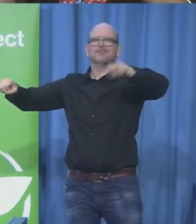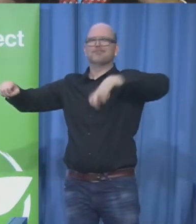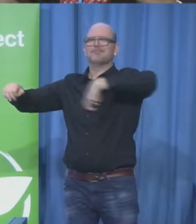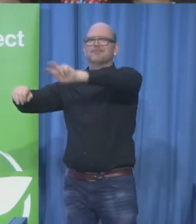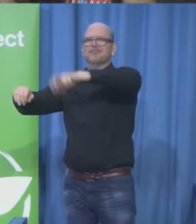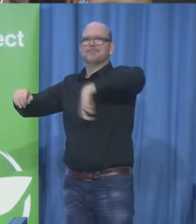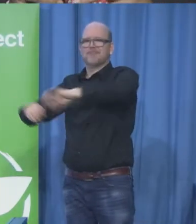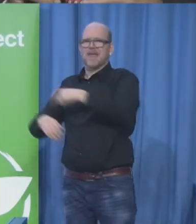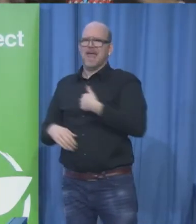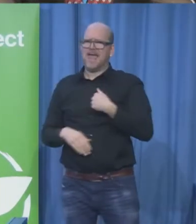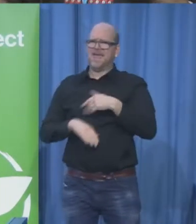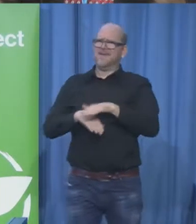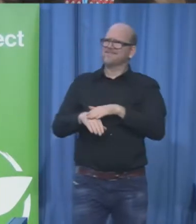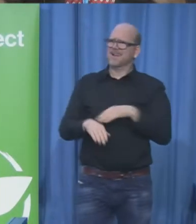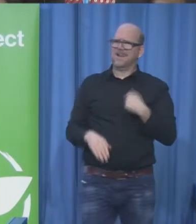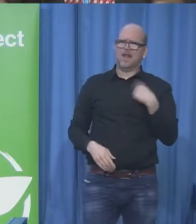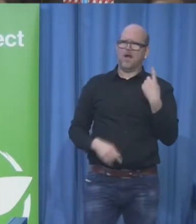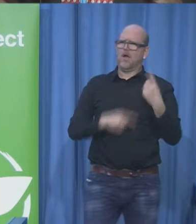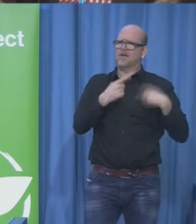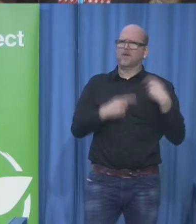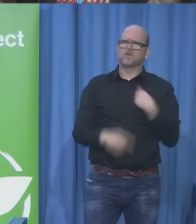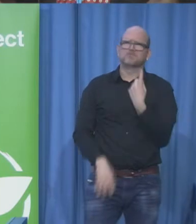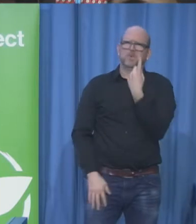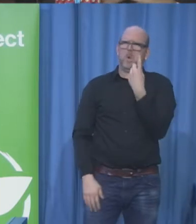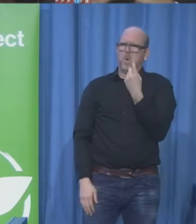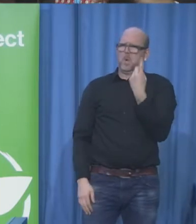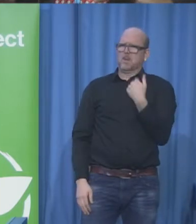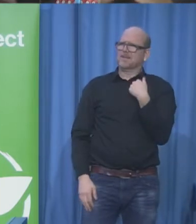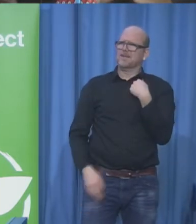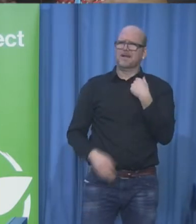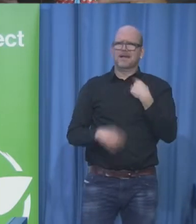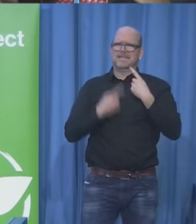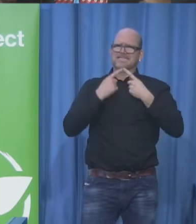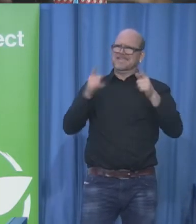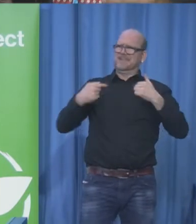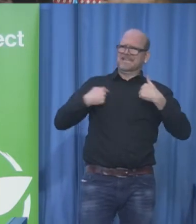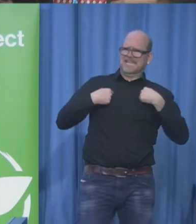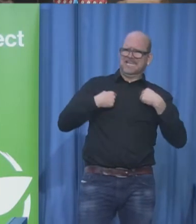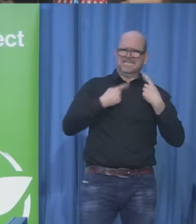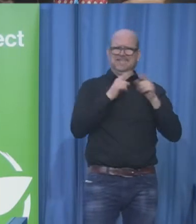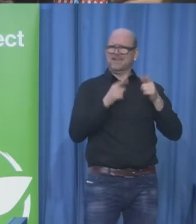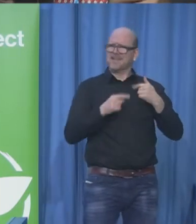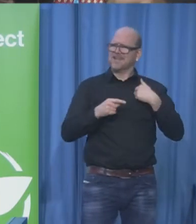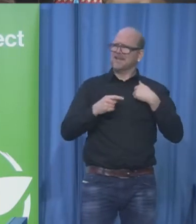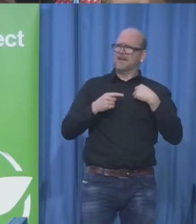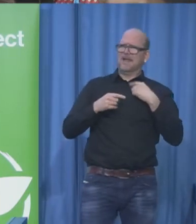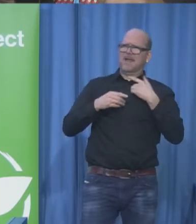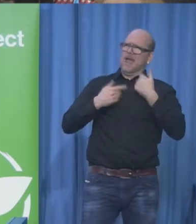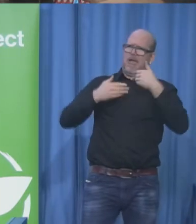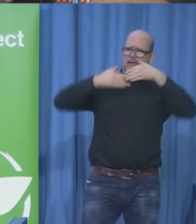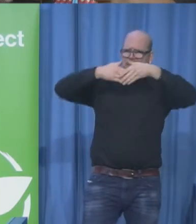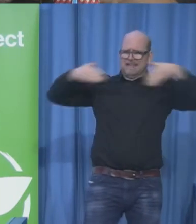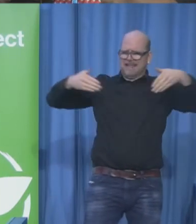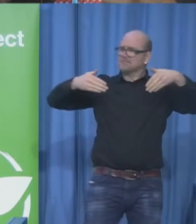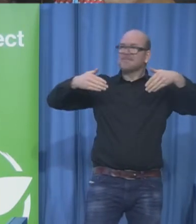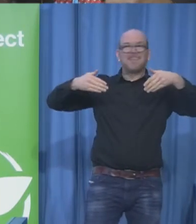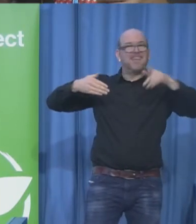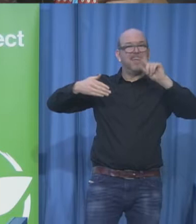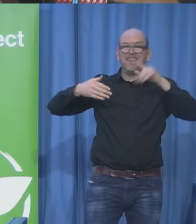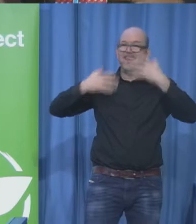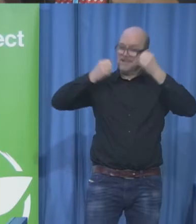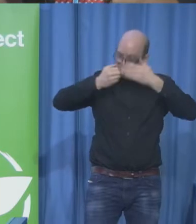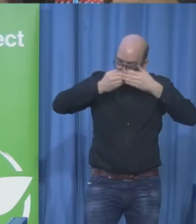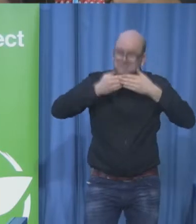into the world and experience the world, they truly get the most out of life, and they, for the most